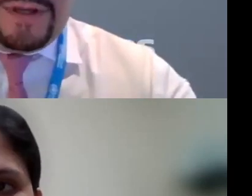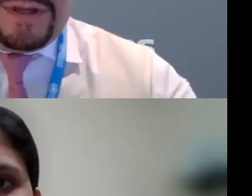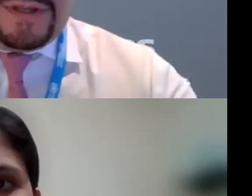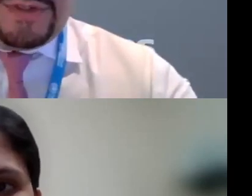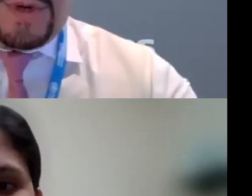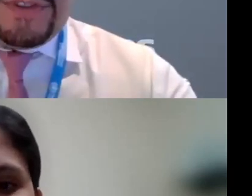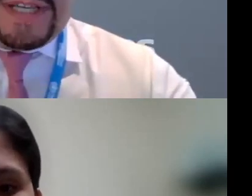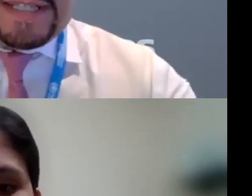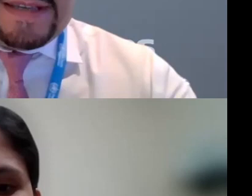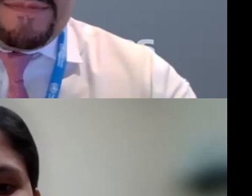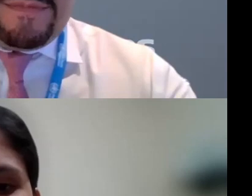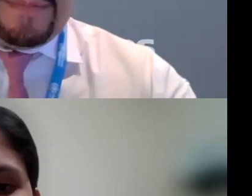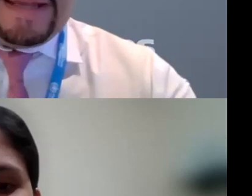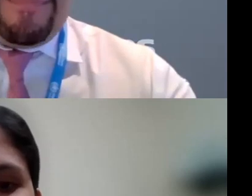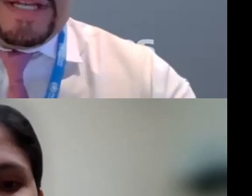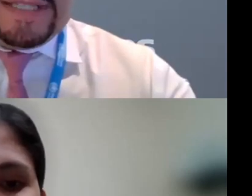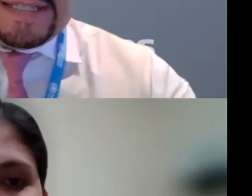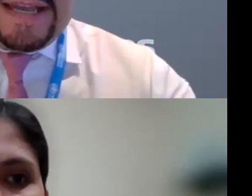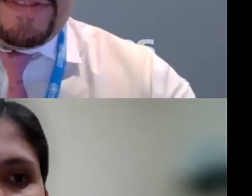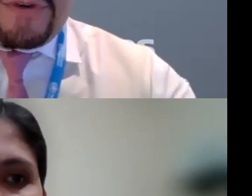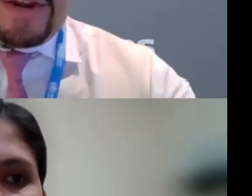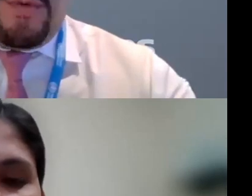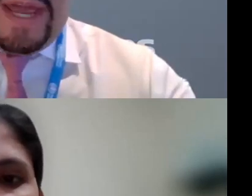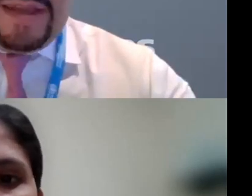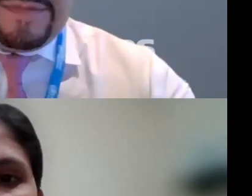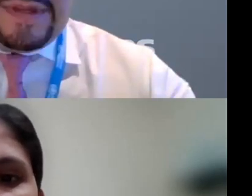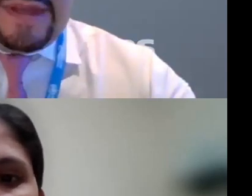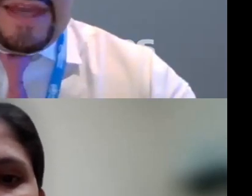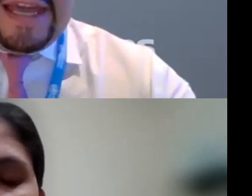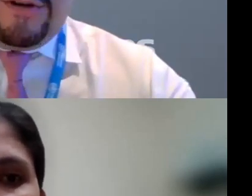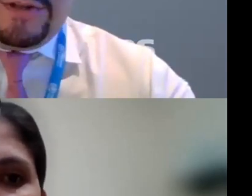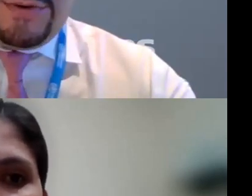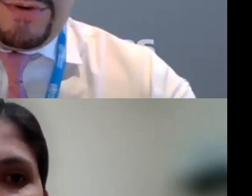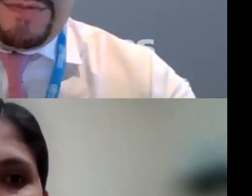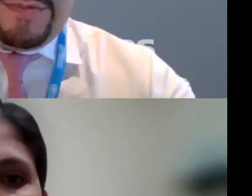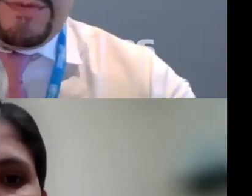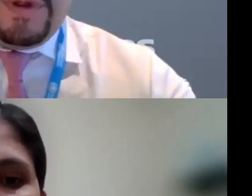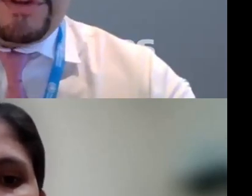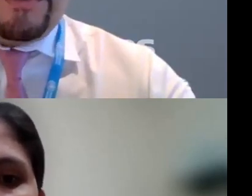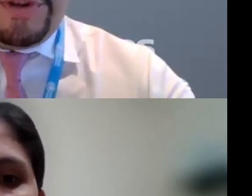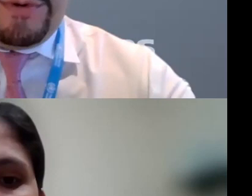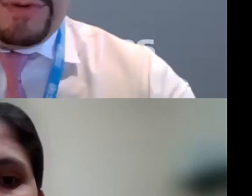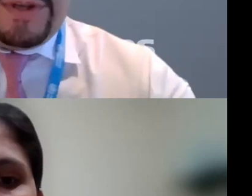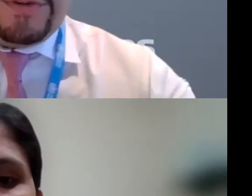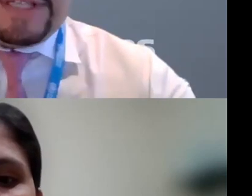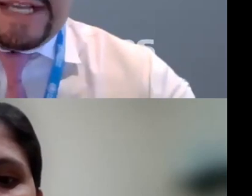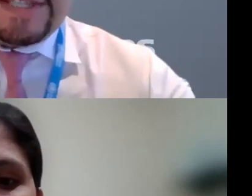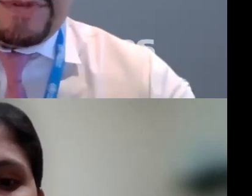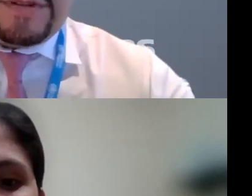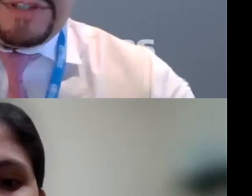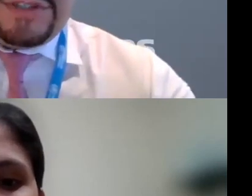able to address public policies in the right way. And also will contribute